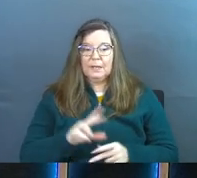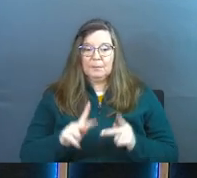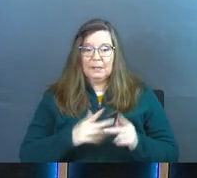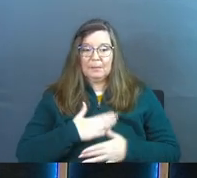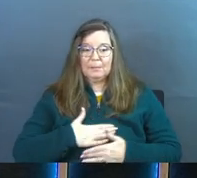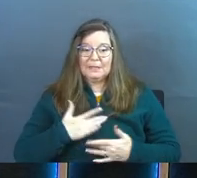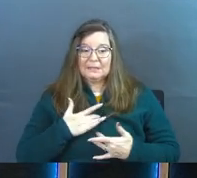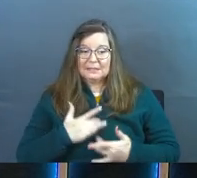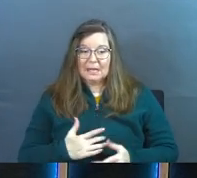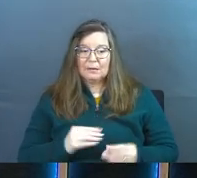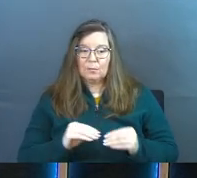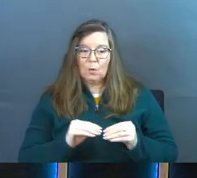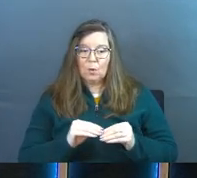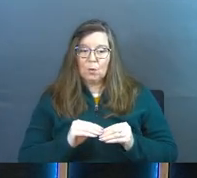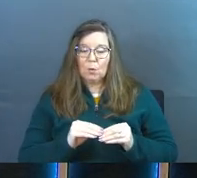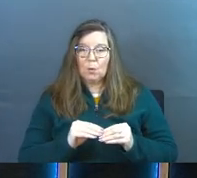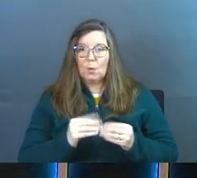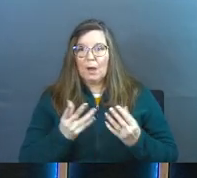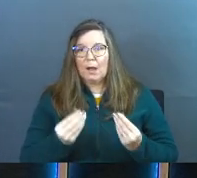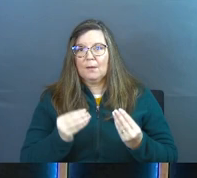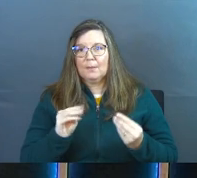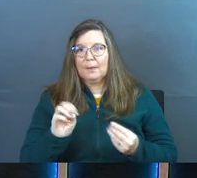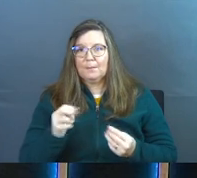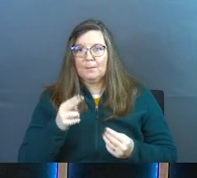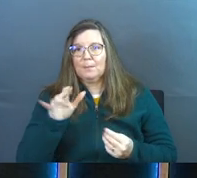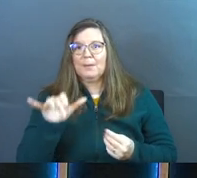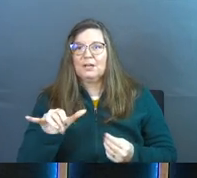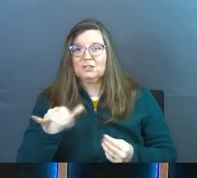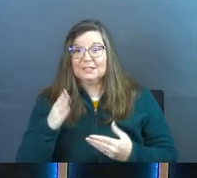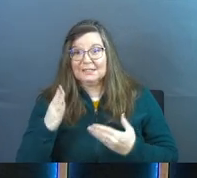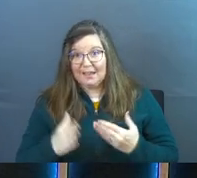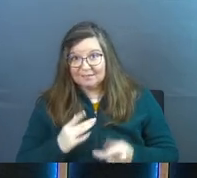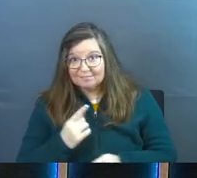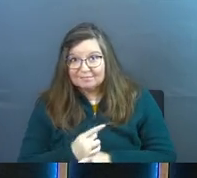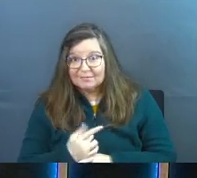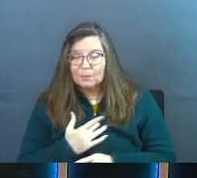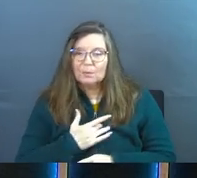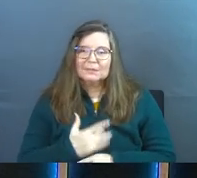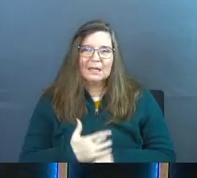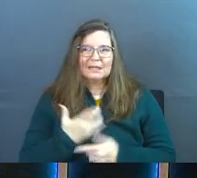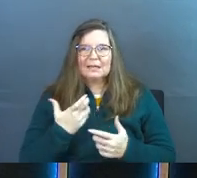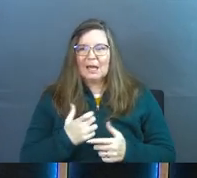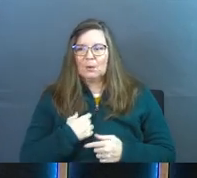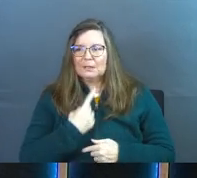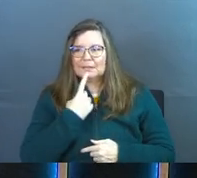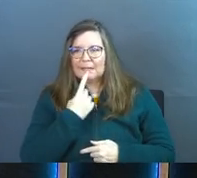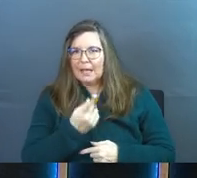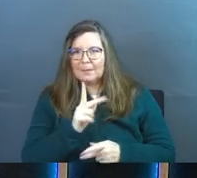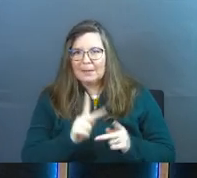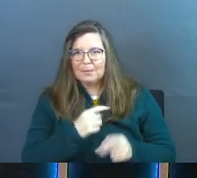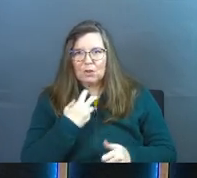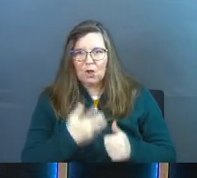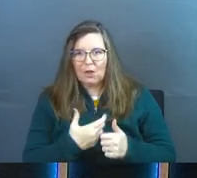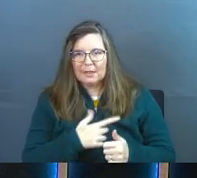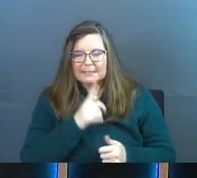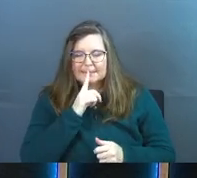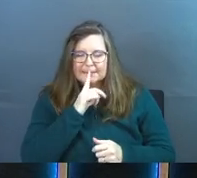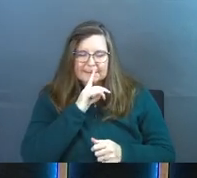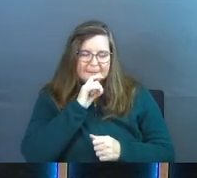People pleasers tend to be a little bit on the mushy side, amen? We tend to not want to tell people the hard